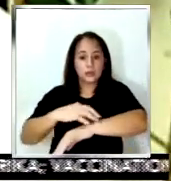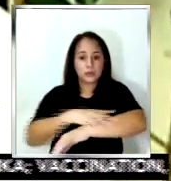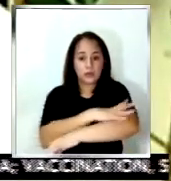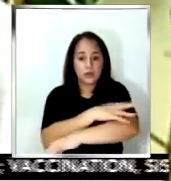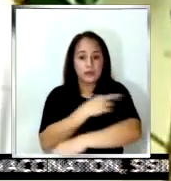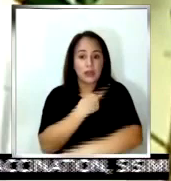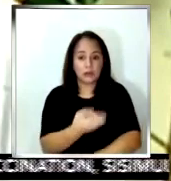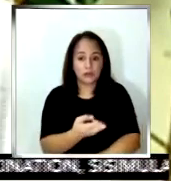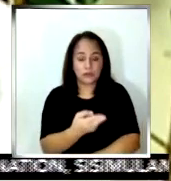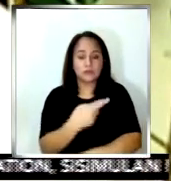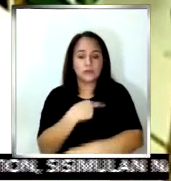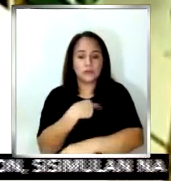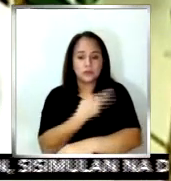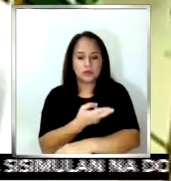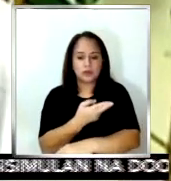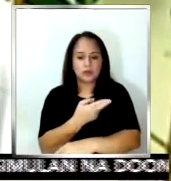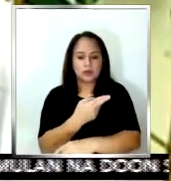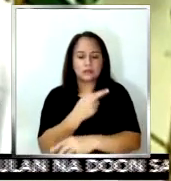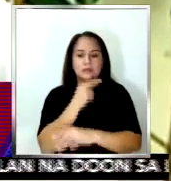not a concern